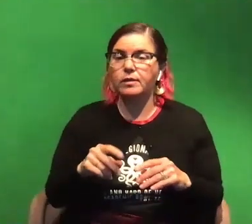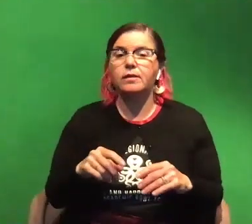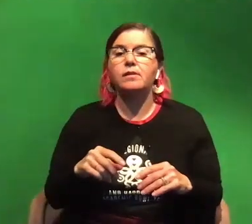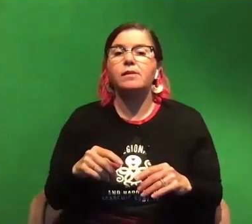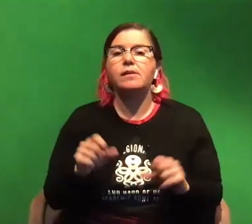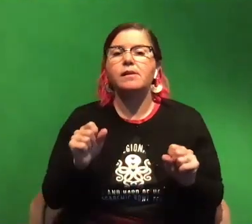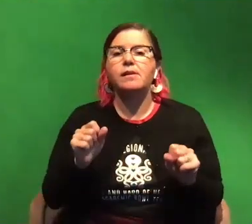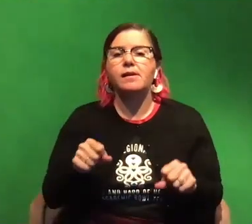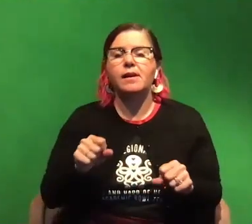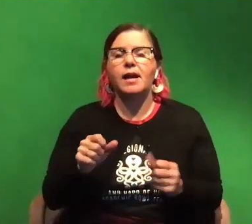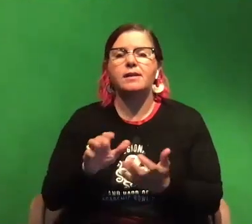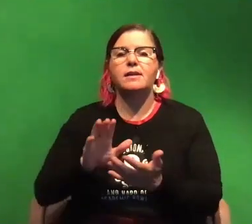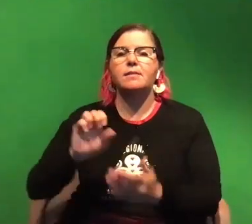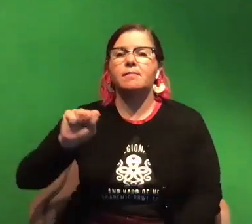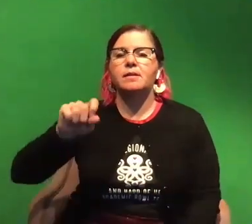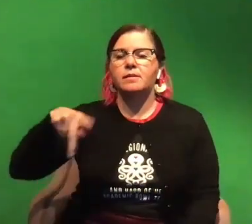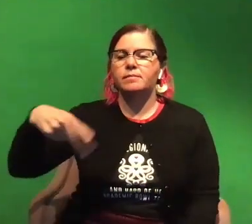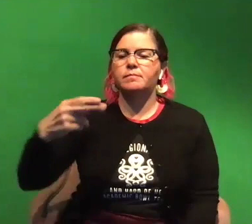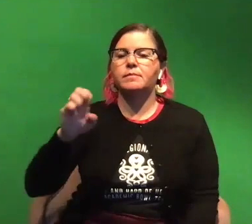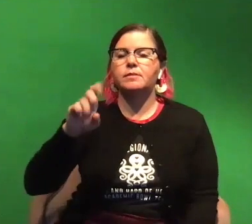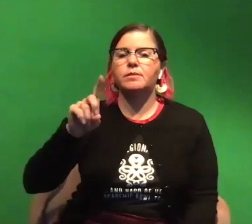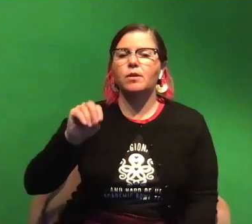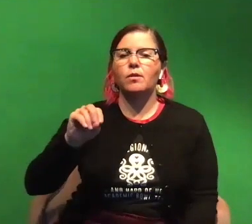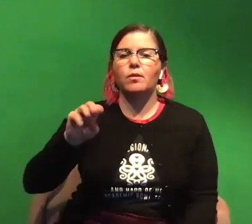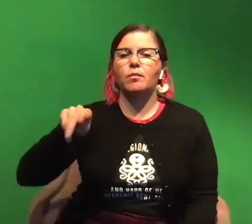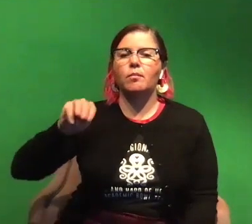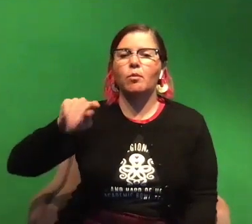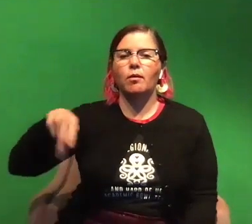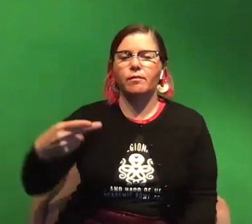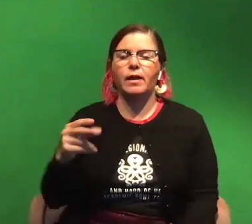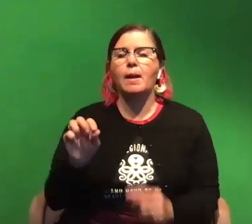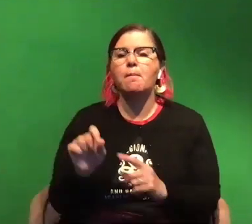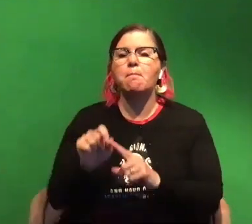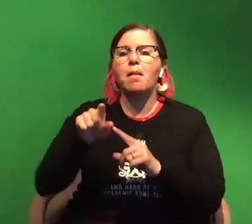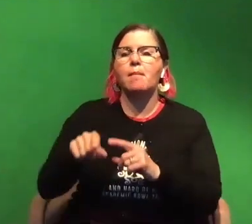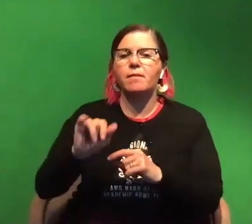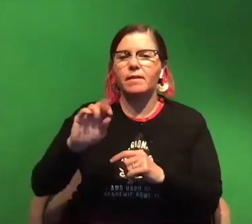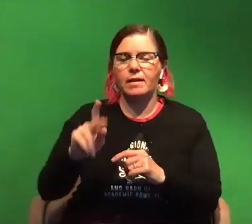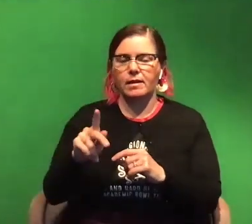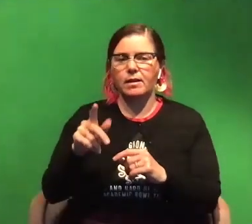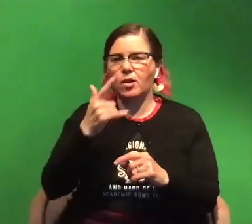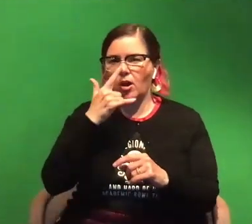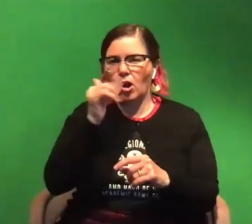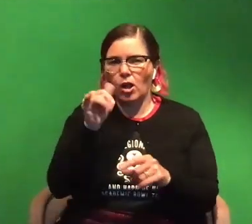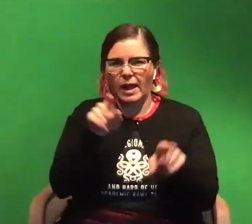a pseudomorph, which means they can release a little blob of ink that essentially looks like the same size and shape that they